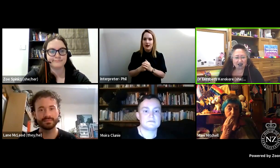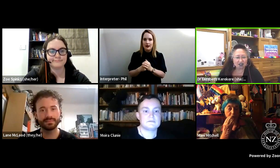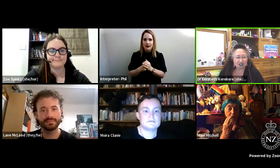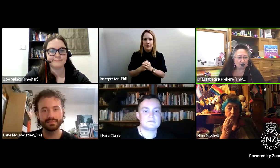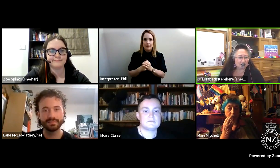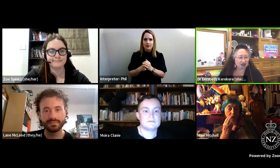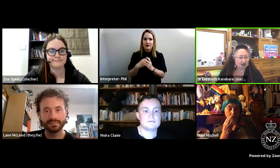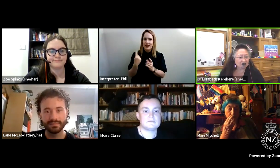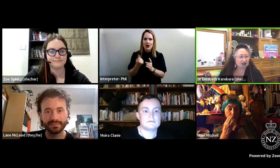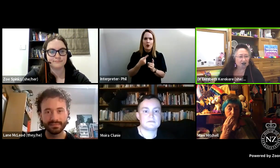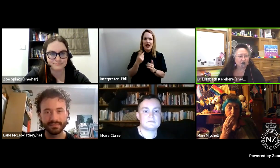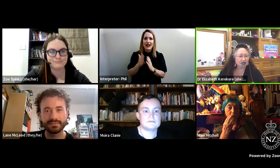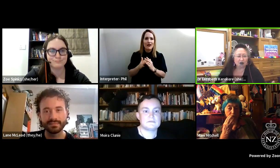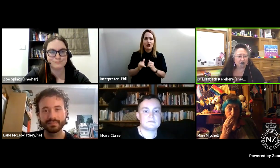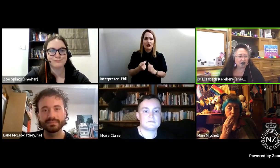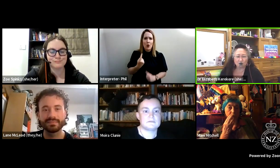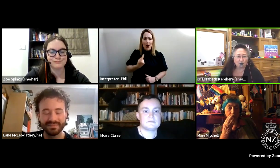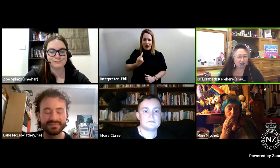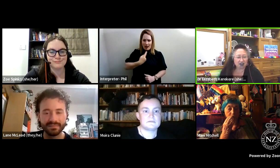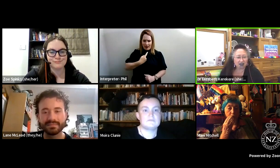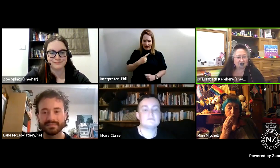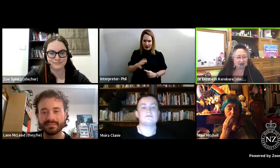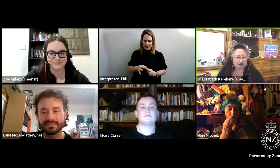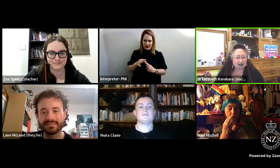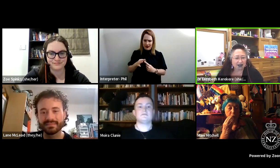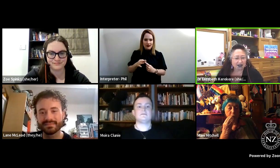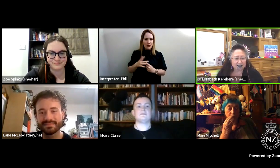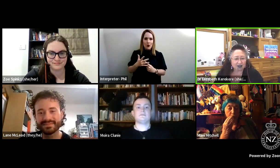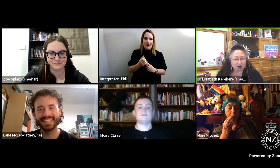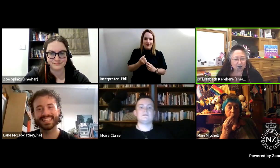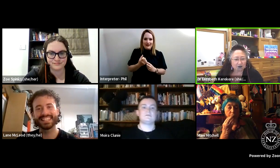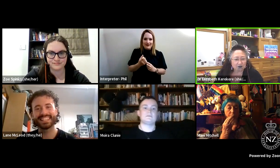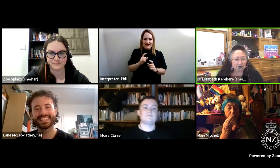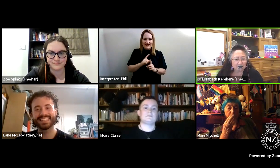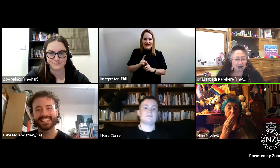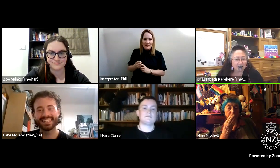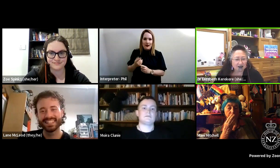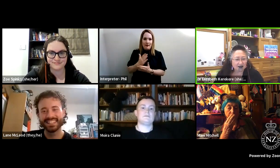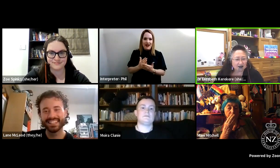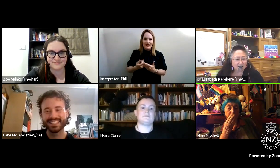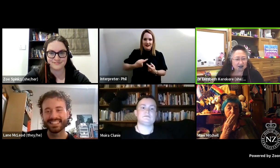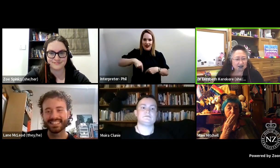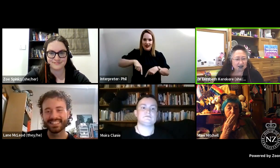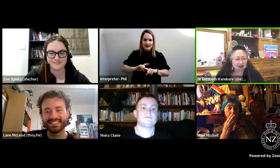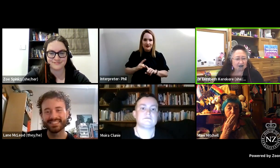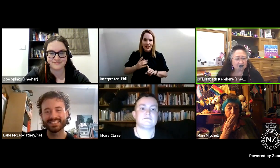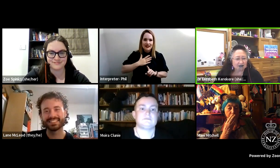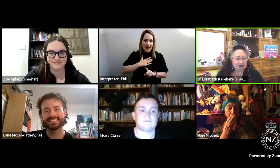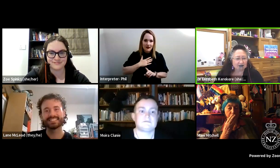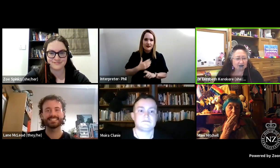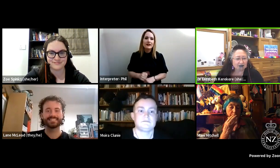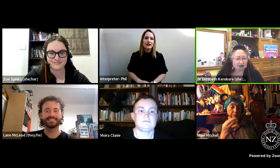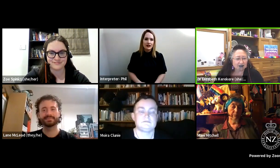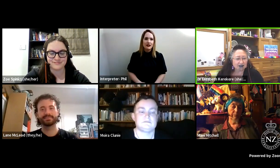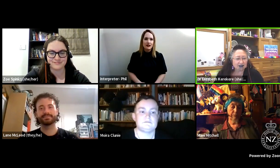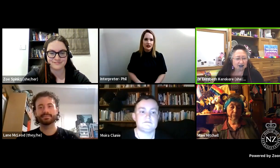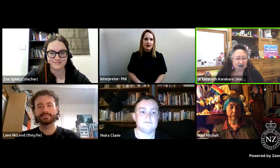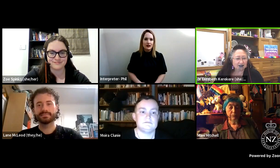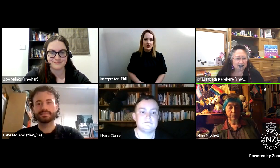we are never just one thing. We experience all the things. And so, let's see.